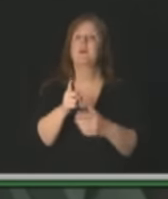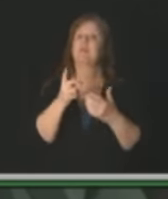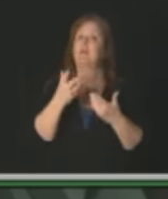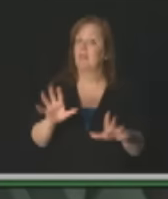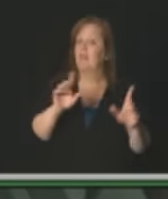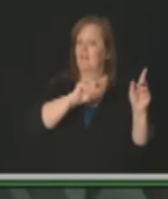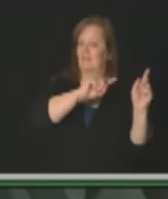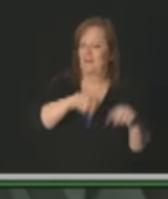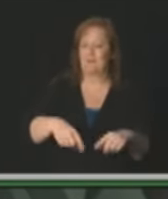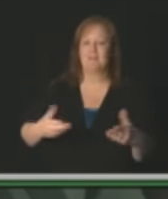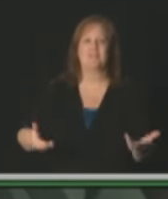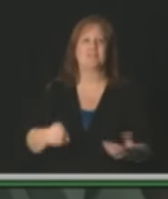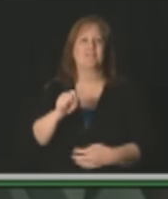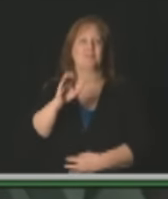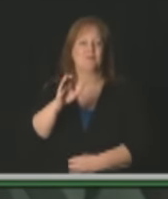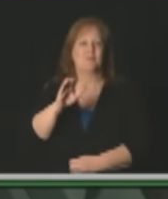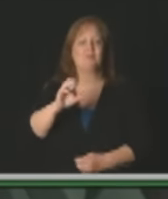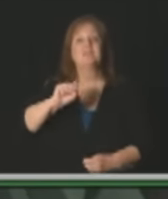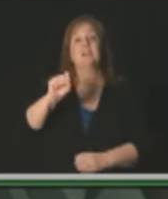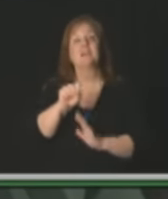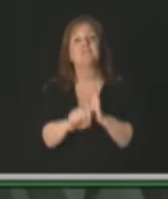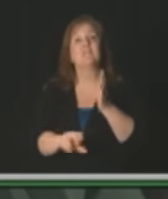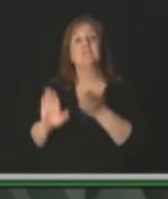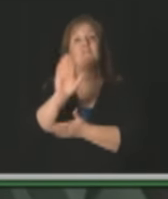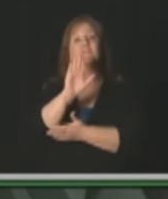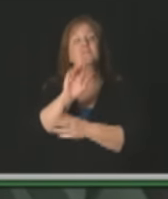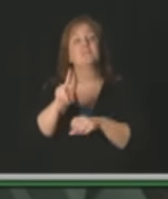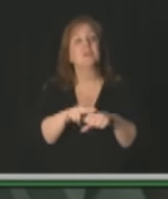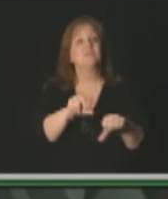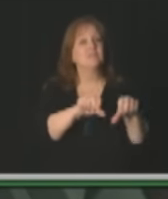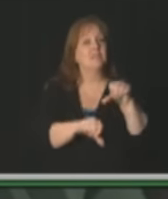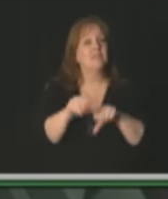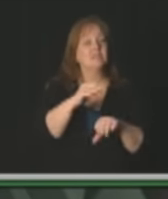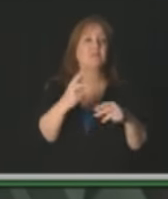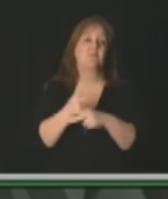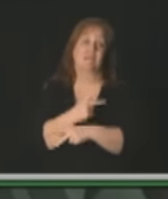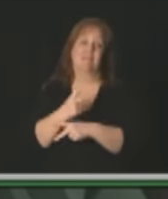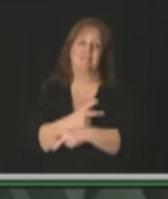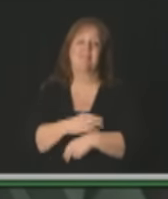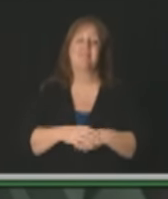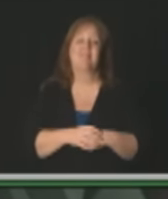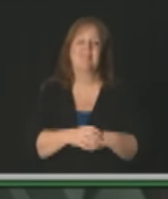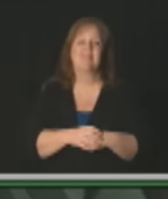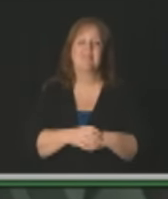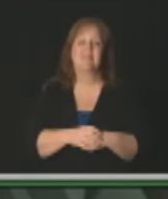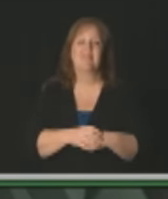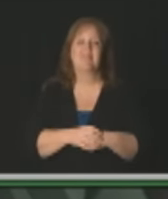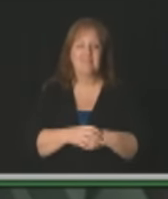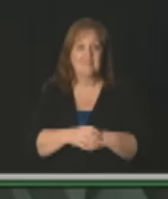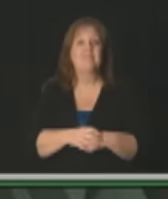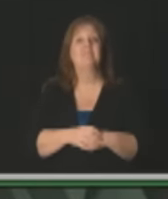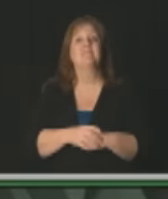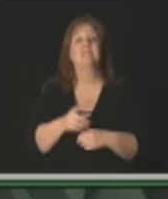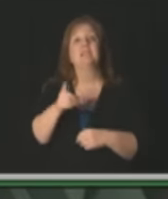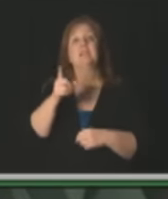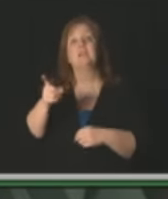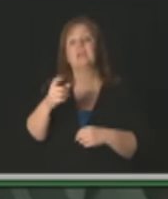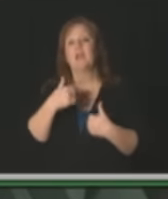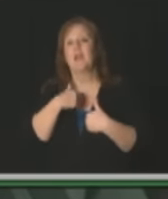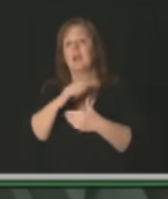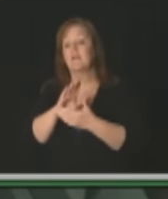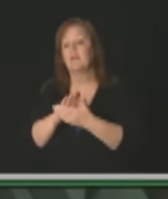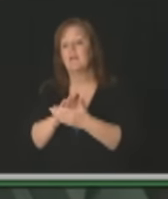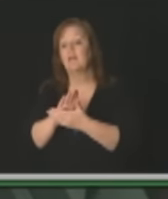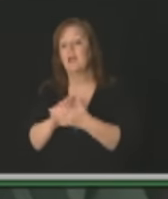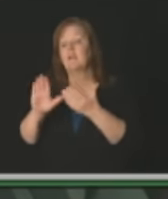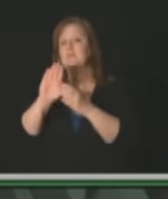Sacramento, where Sacramento State's College of Natural Sciences and Mathematics was the combination of academic challenge and community